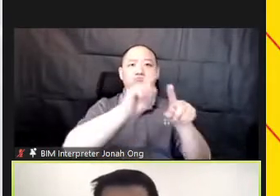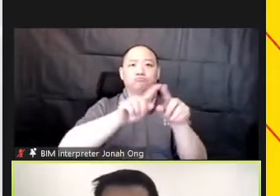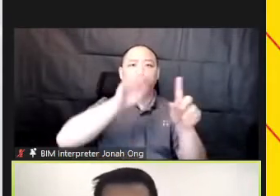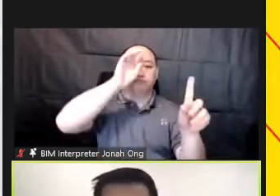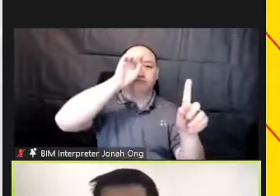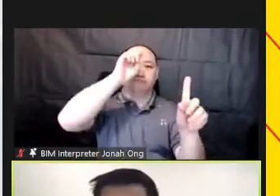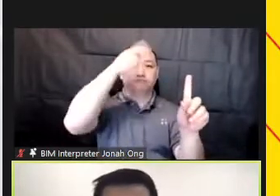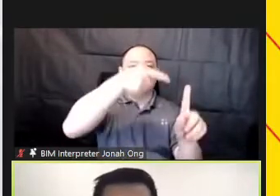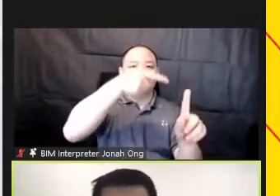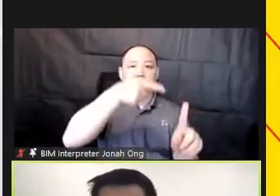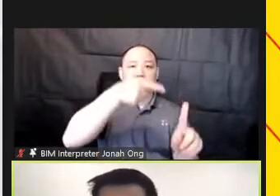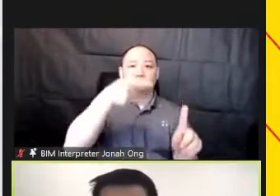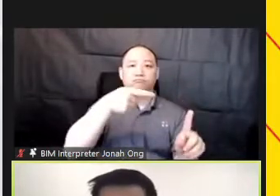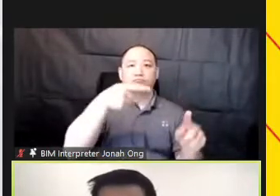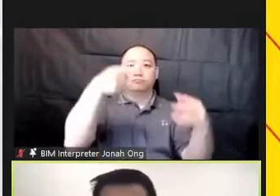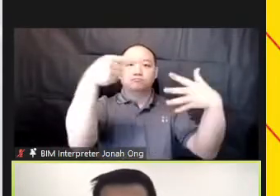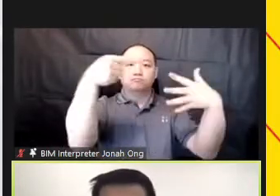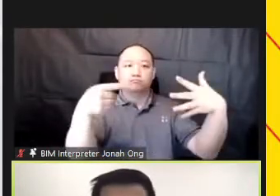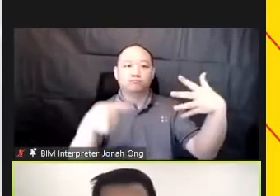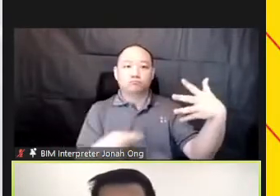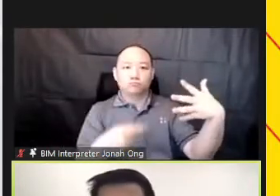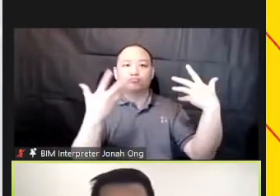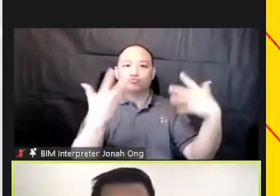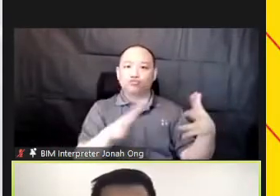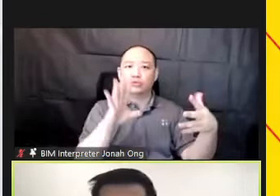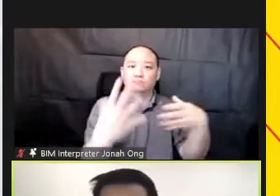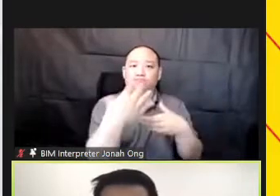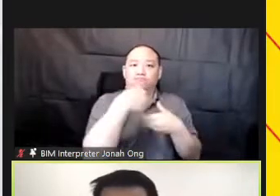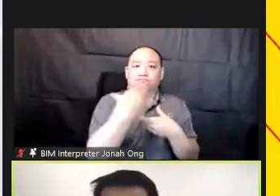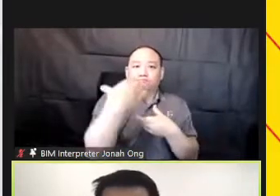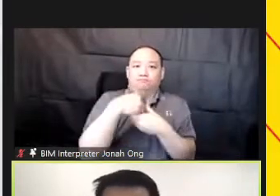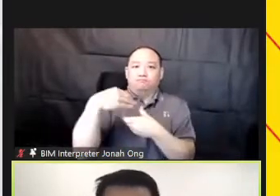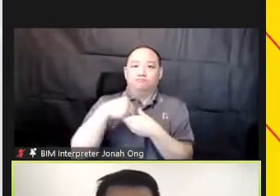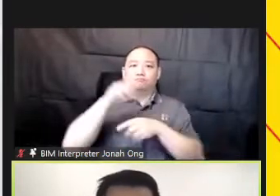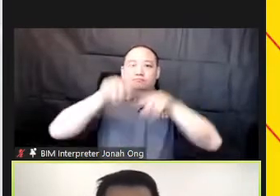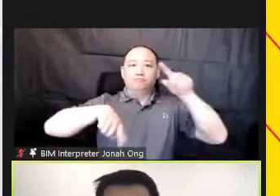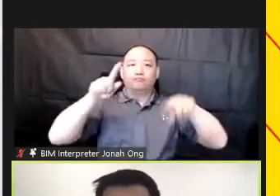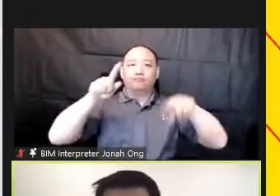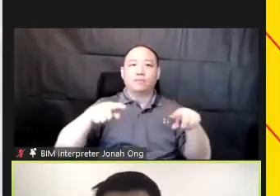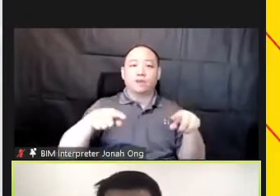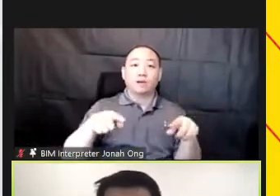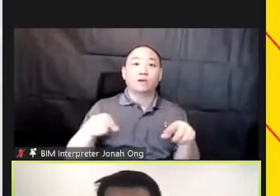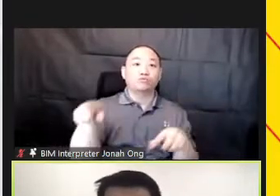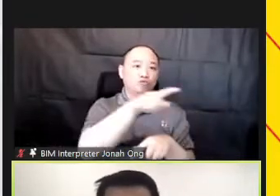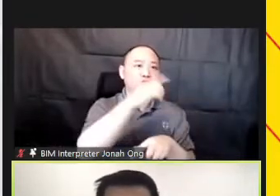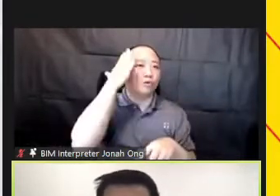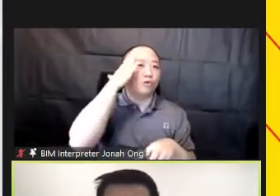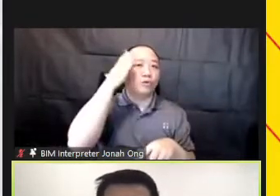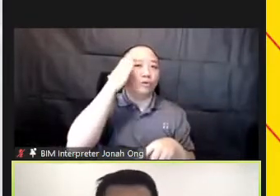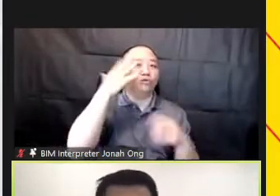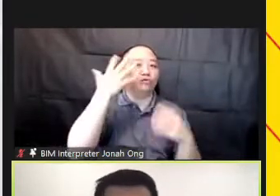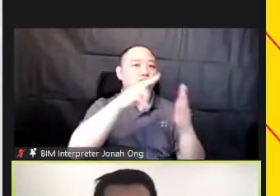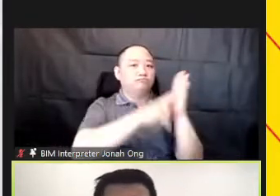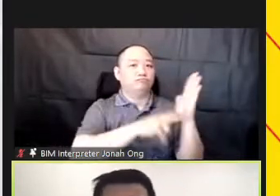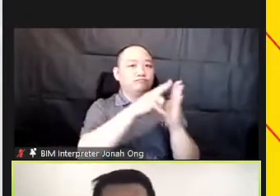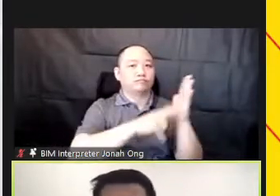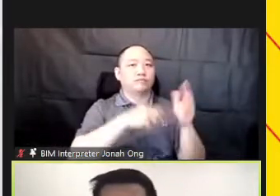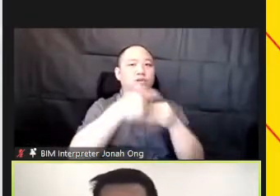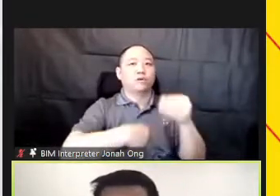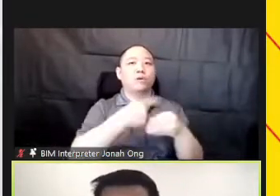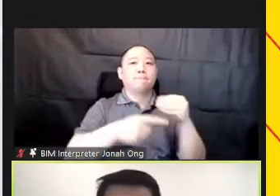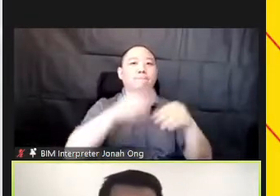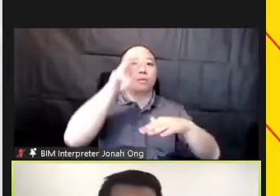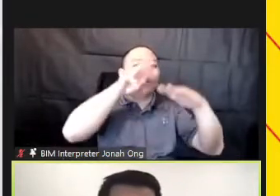know, most of us would have grown up reading about Wawasan 2020 in our textbooks, and definitely have seen a